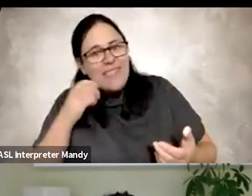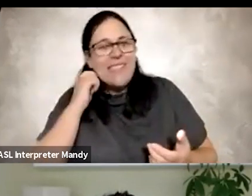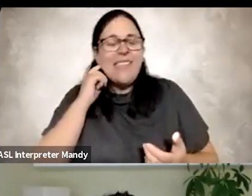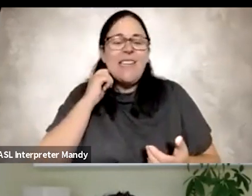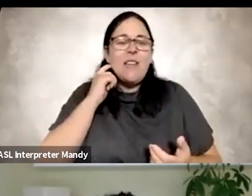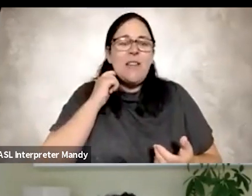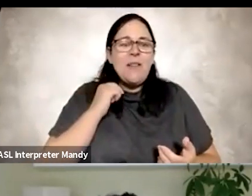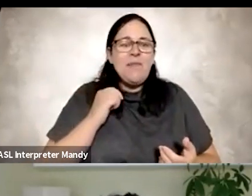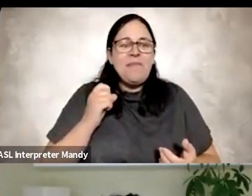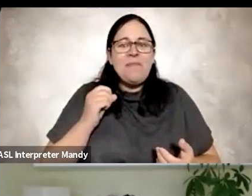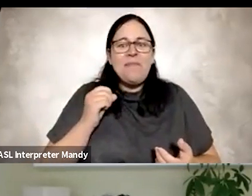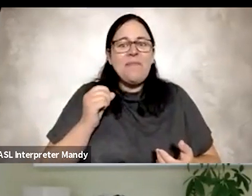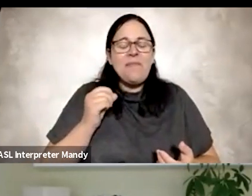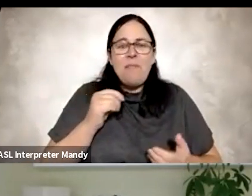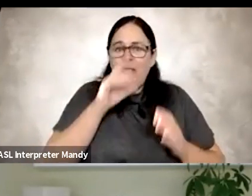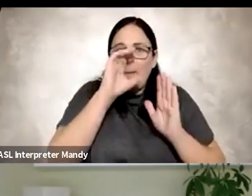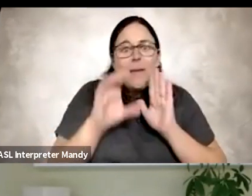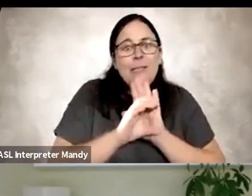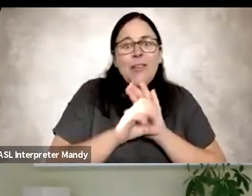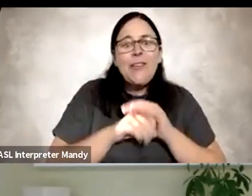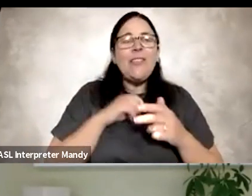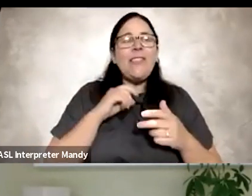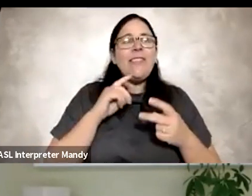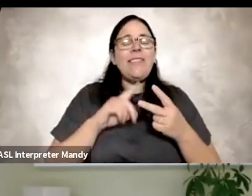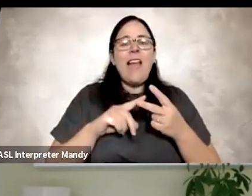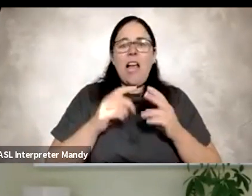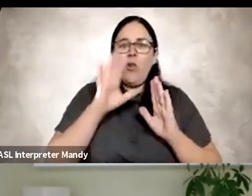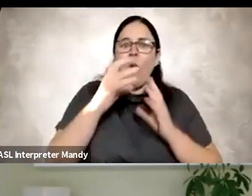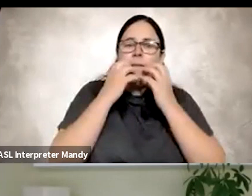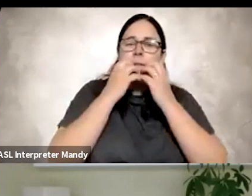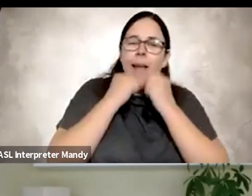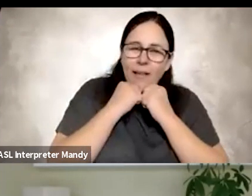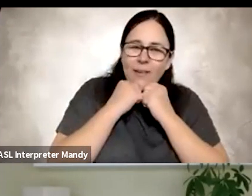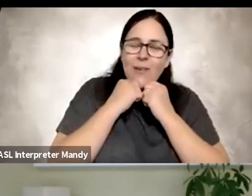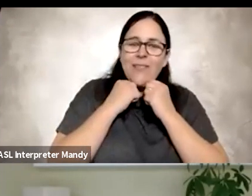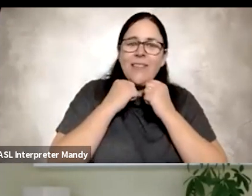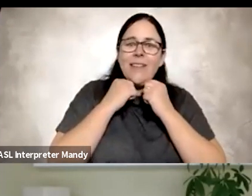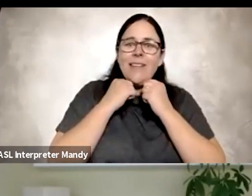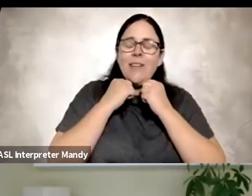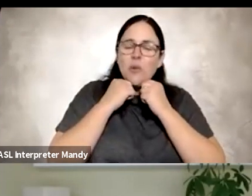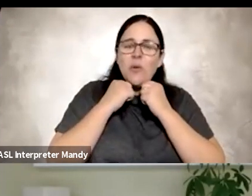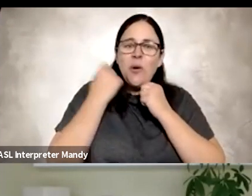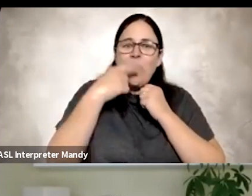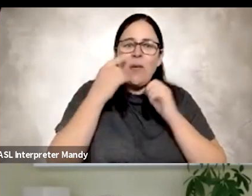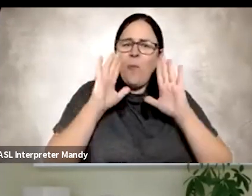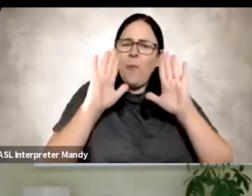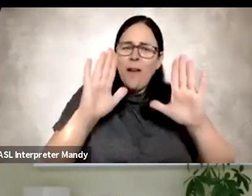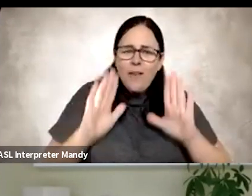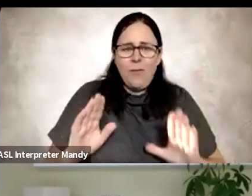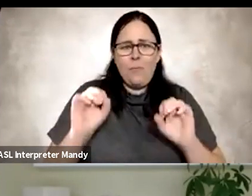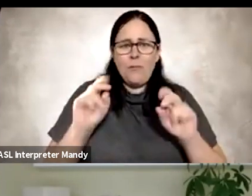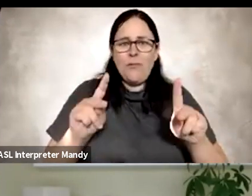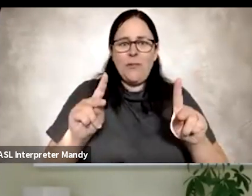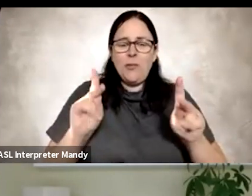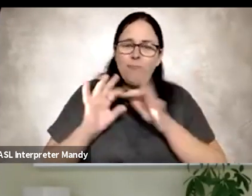for all sorts of reasons. But from the photos and from the mandates that you've set for yourself, it just looks like such a wonderful opportunity to